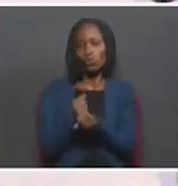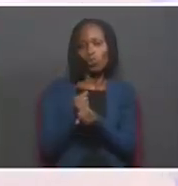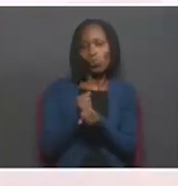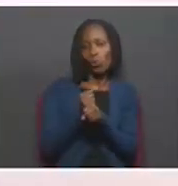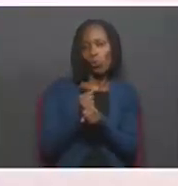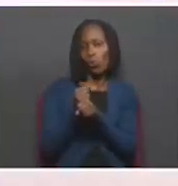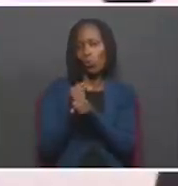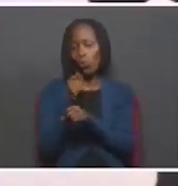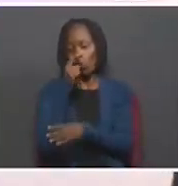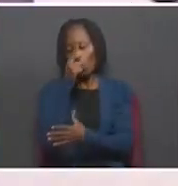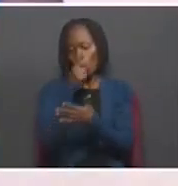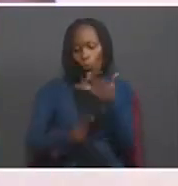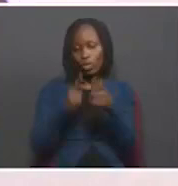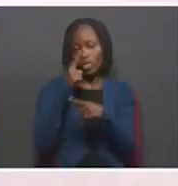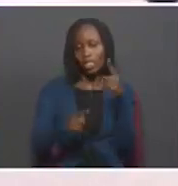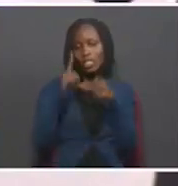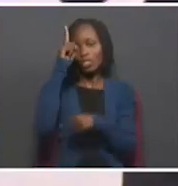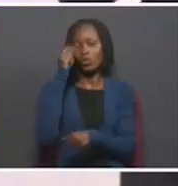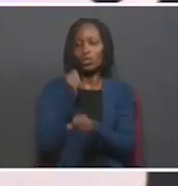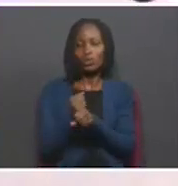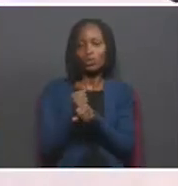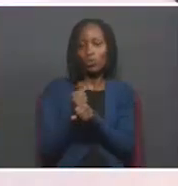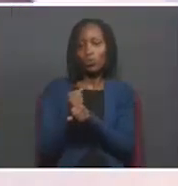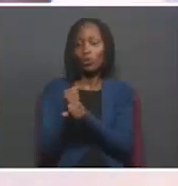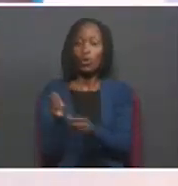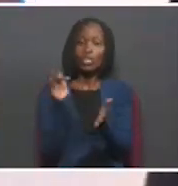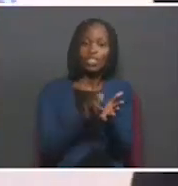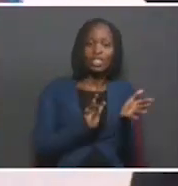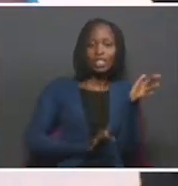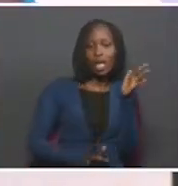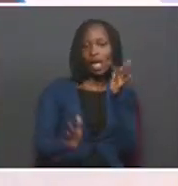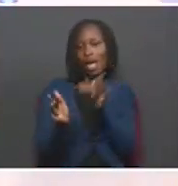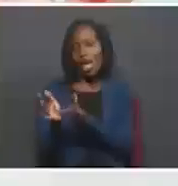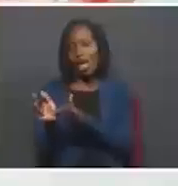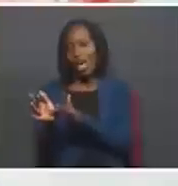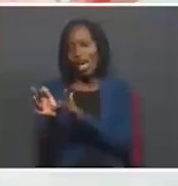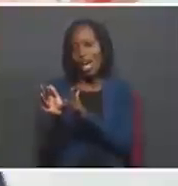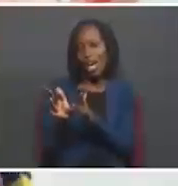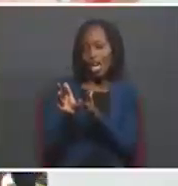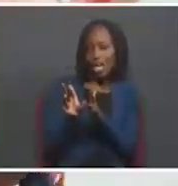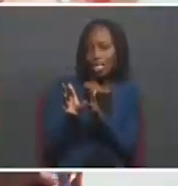What can't you do, Jesus?